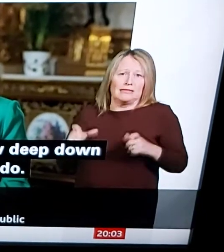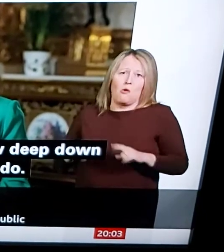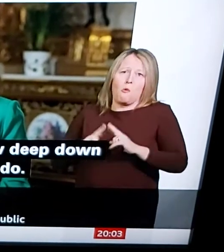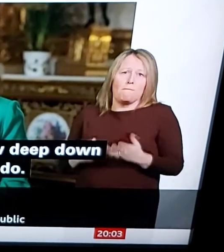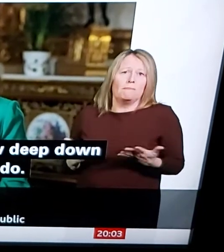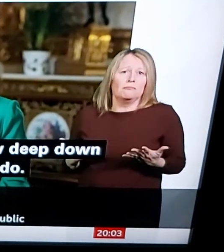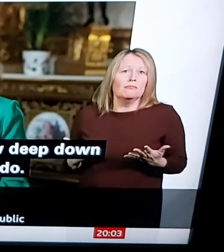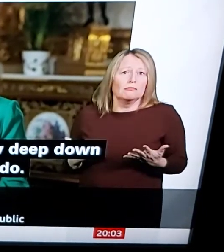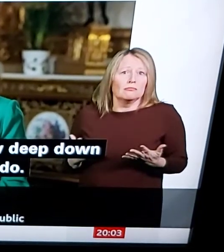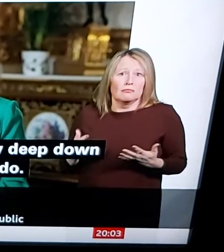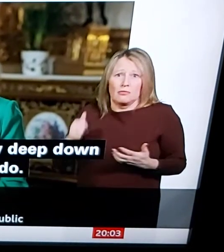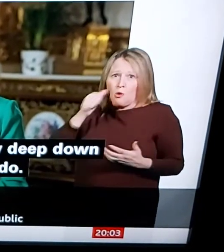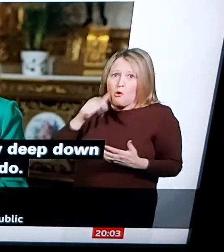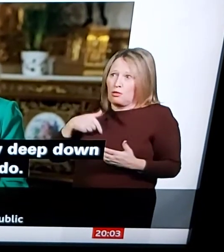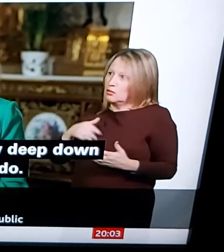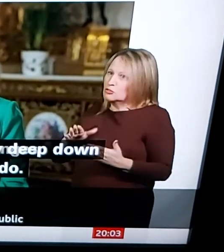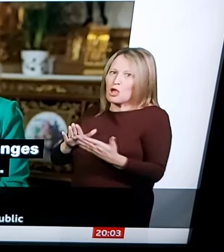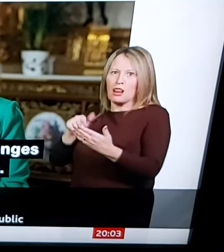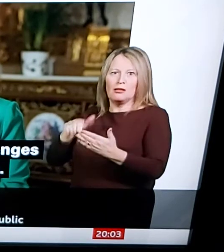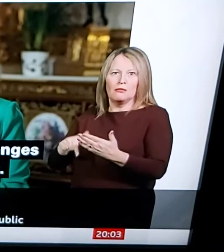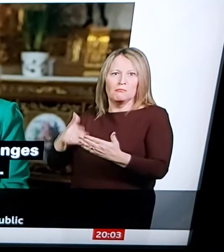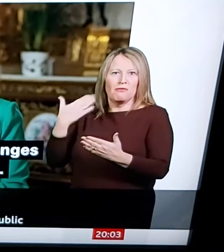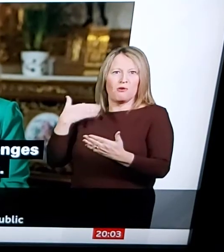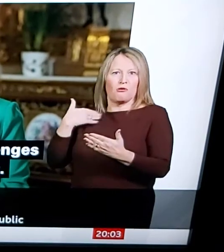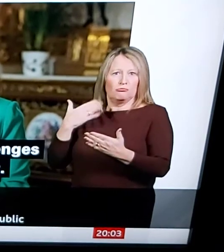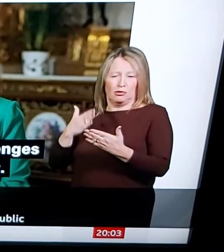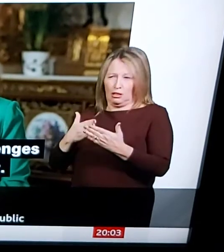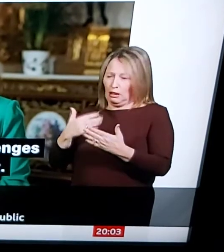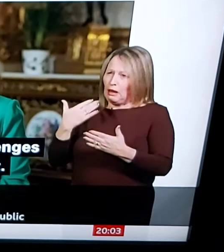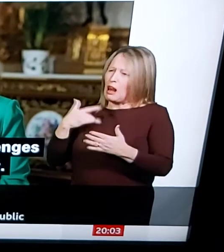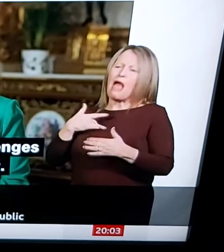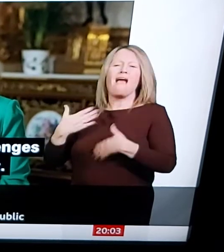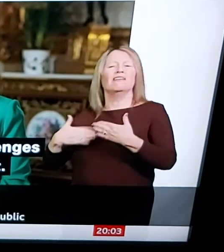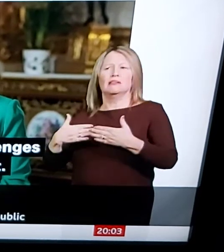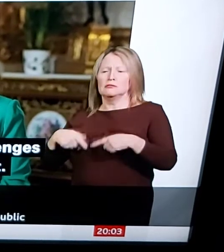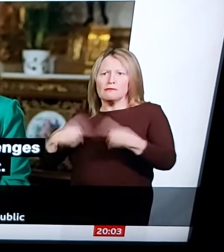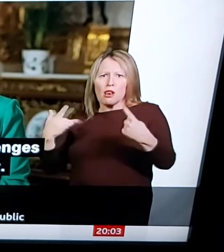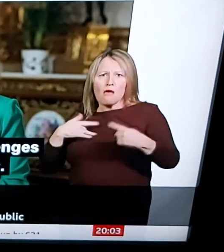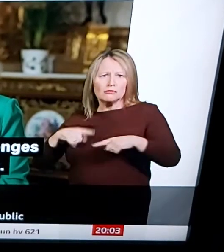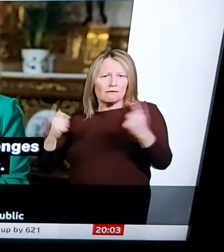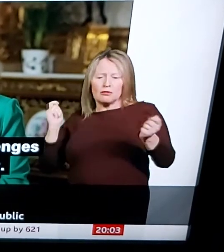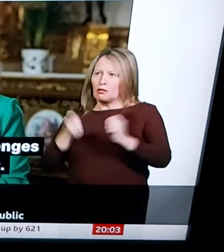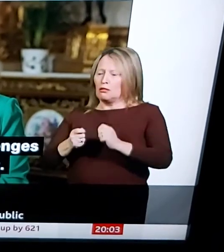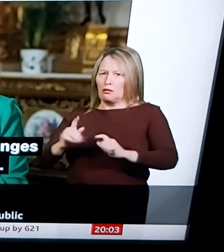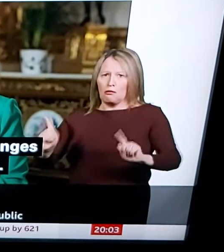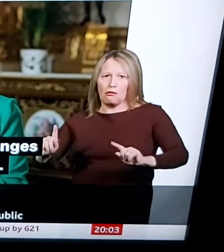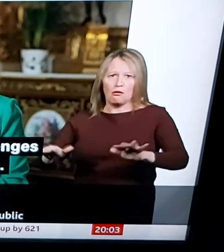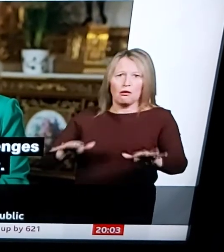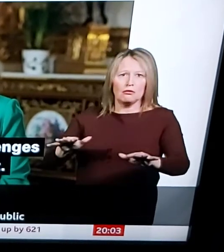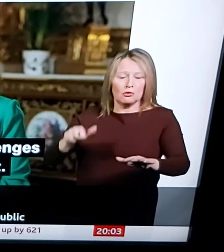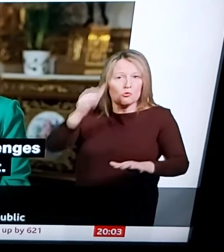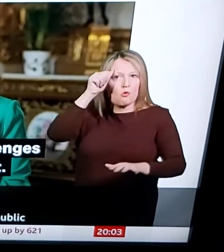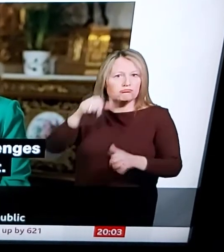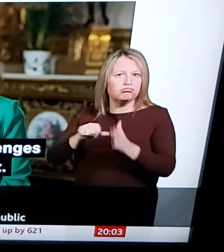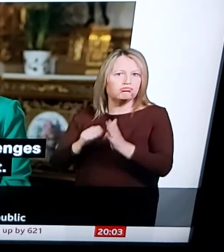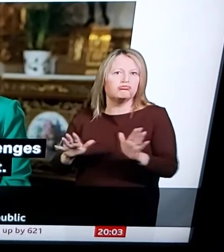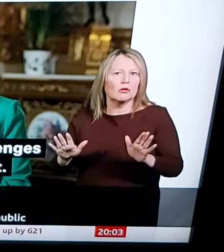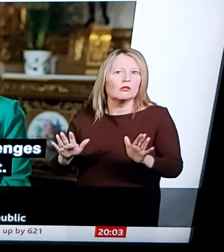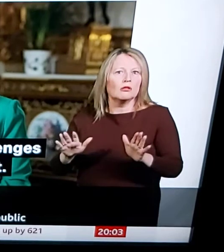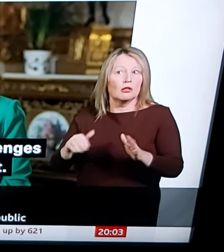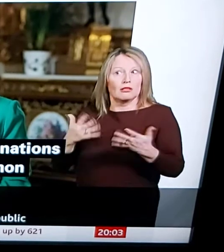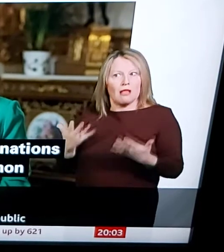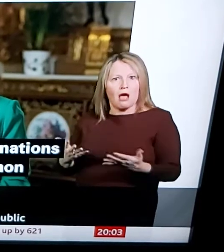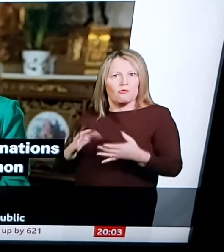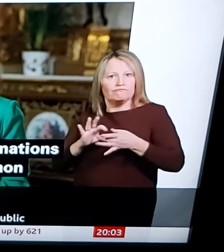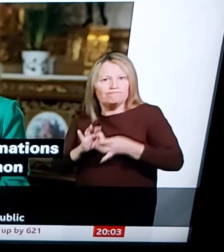While we have faced challenges before, this one is different. This time we join with all nations across the